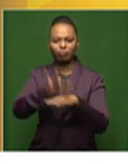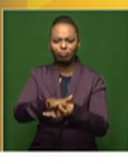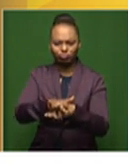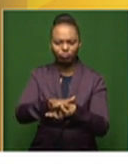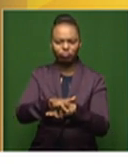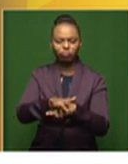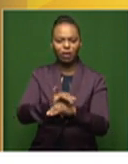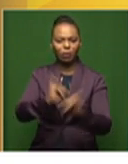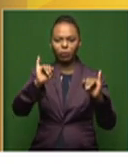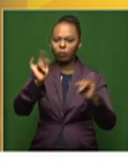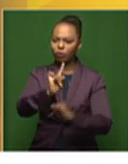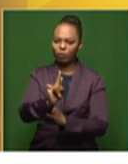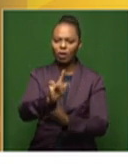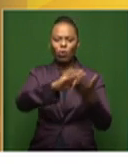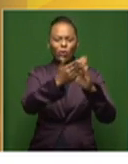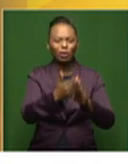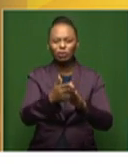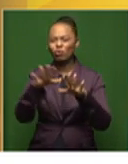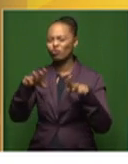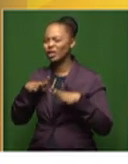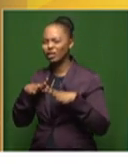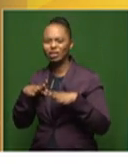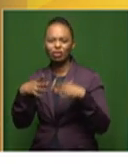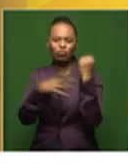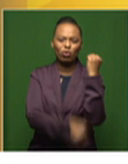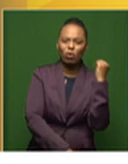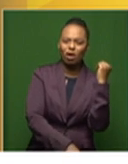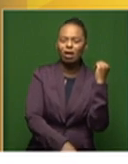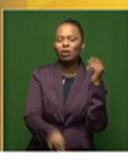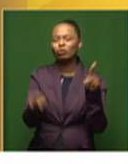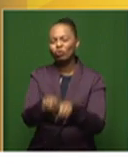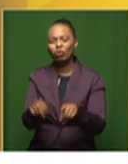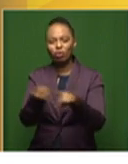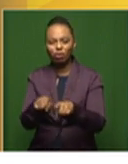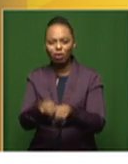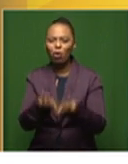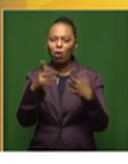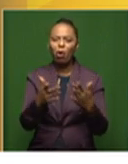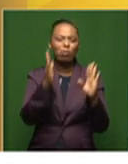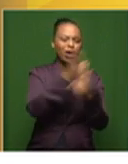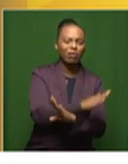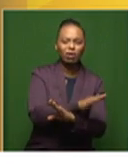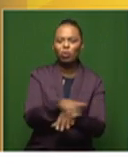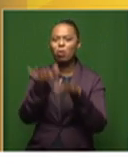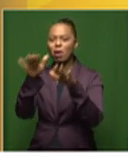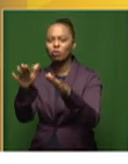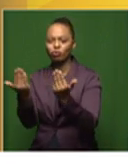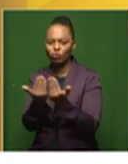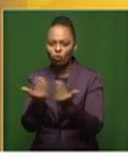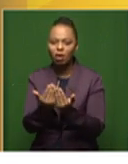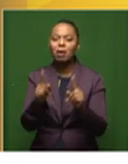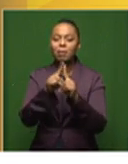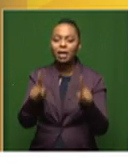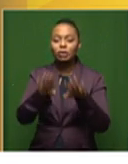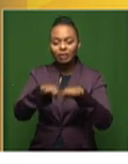communities, regardless of whether you are rich or poor, or your child is going to a private school or public school. We all know that if children have